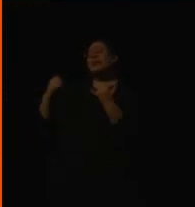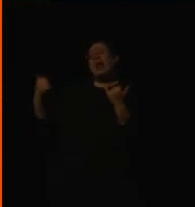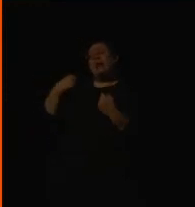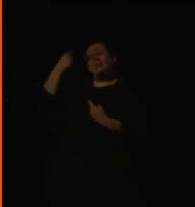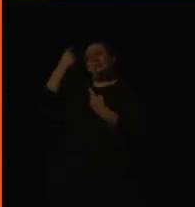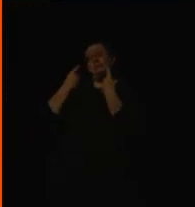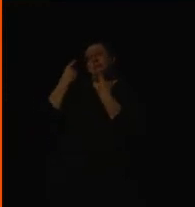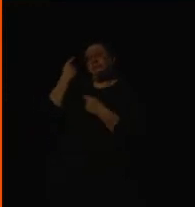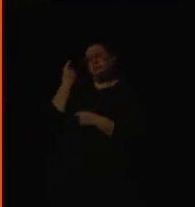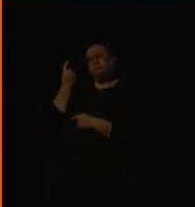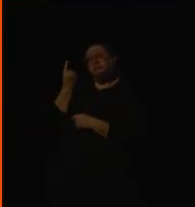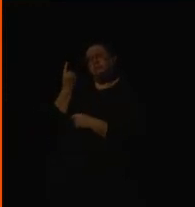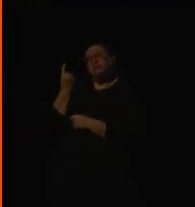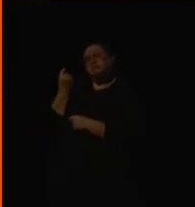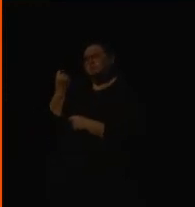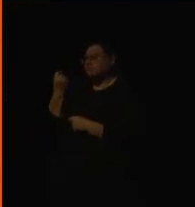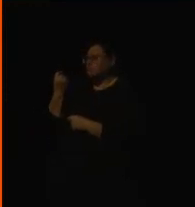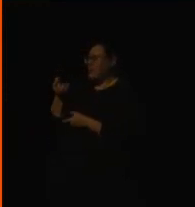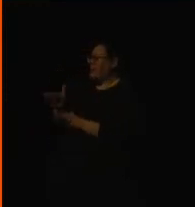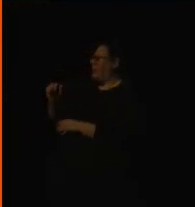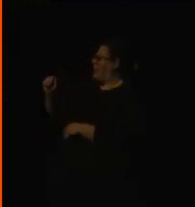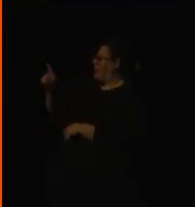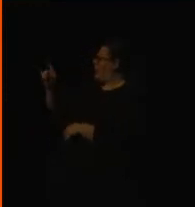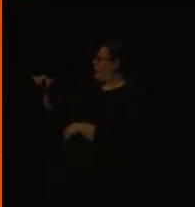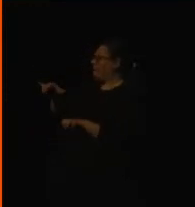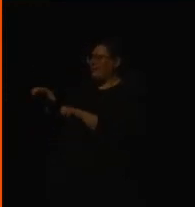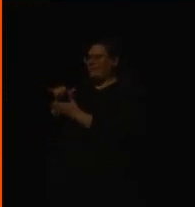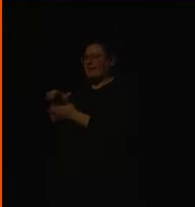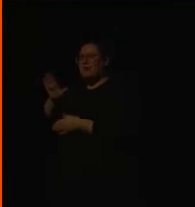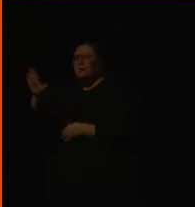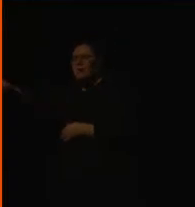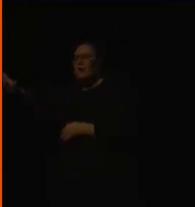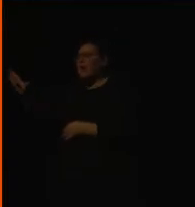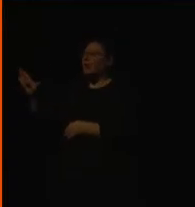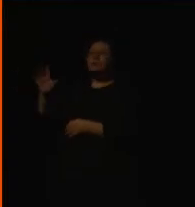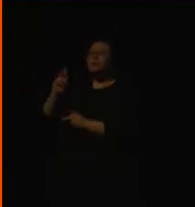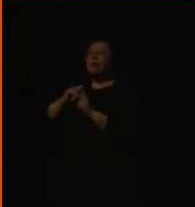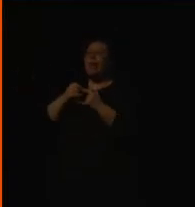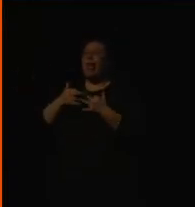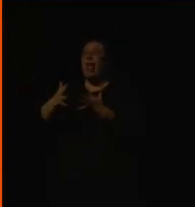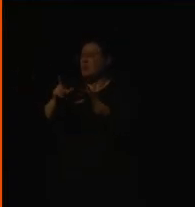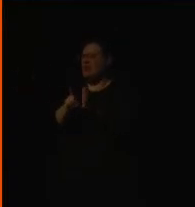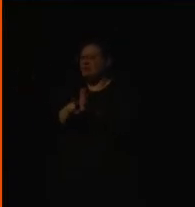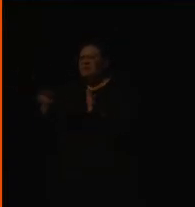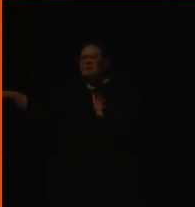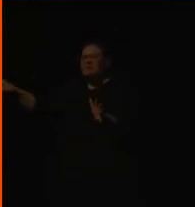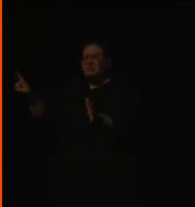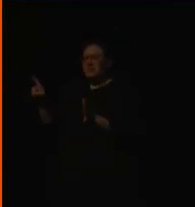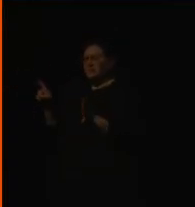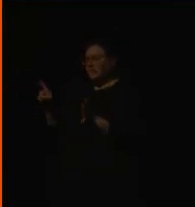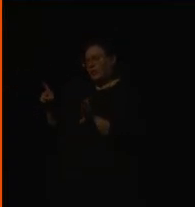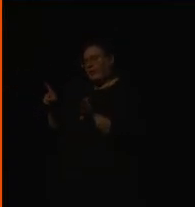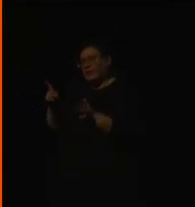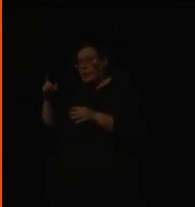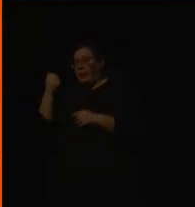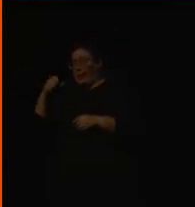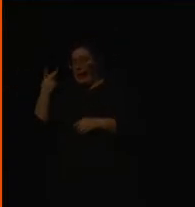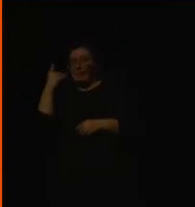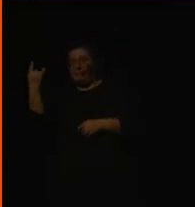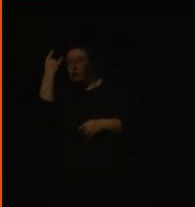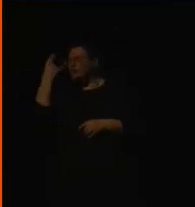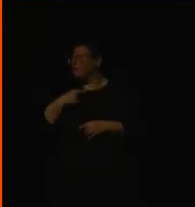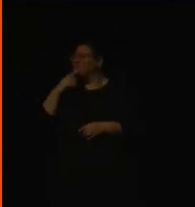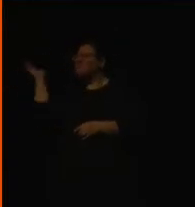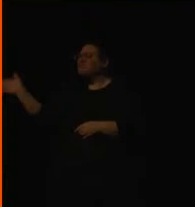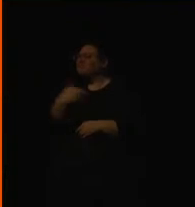what was it that enabled Ady to act in these ways that cut against the grain? What enabled him to see through bullshit so clearly?